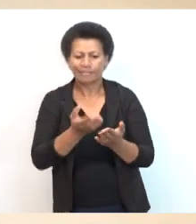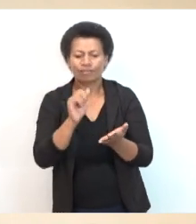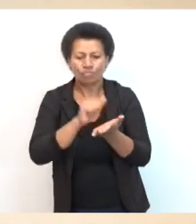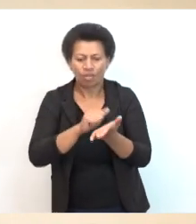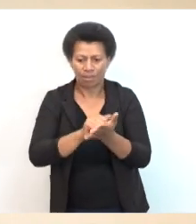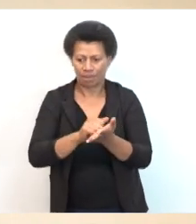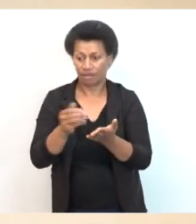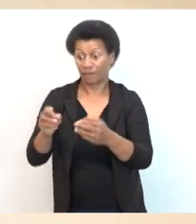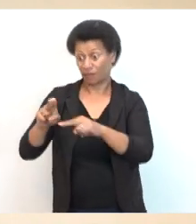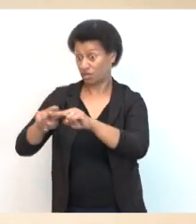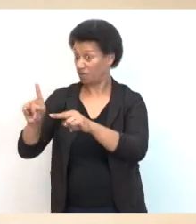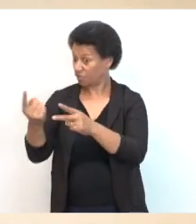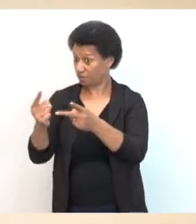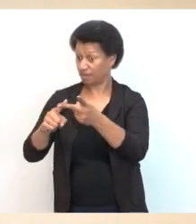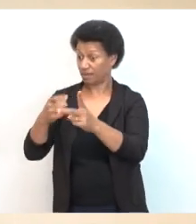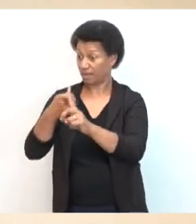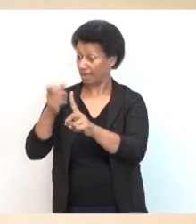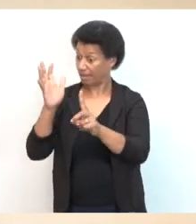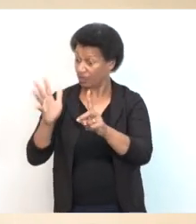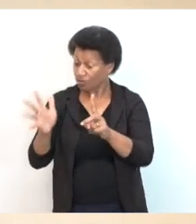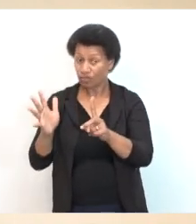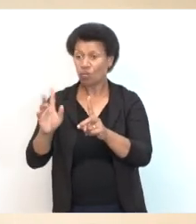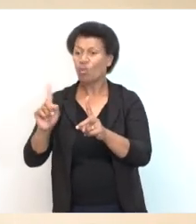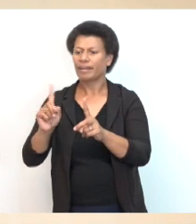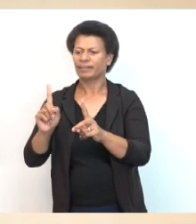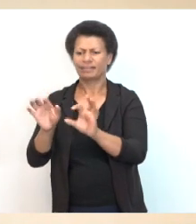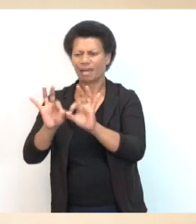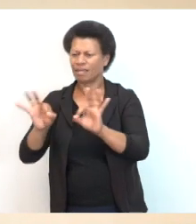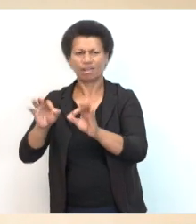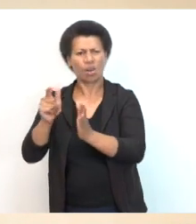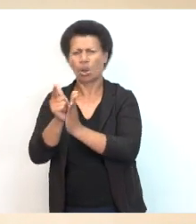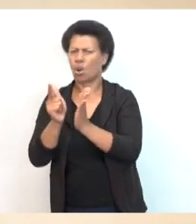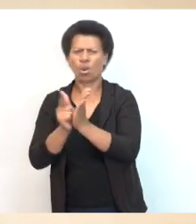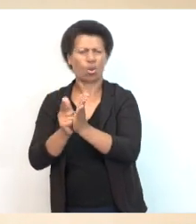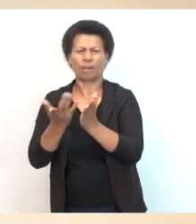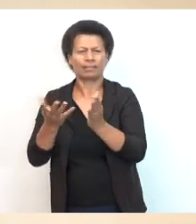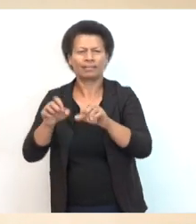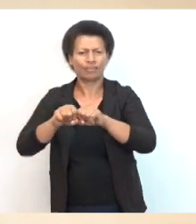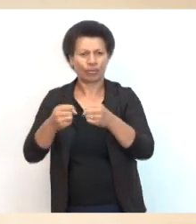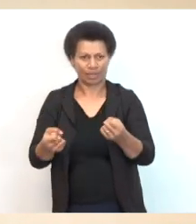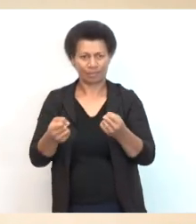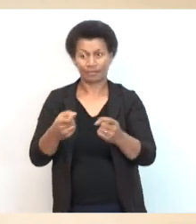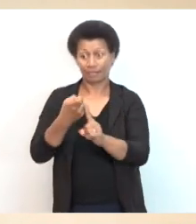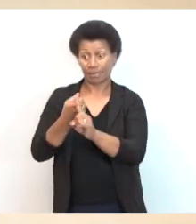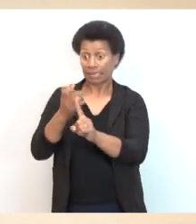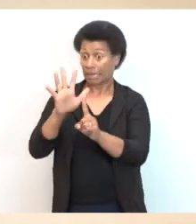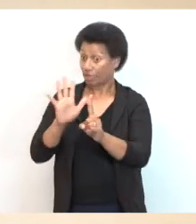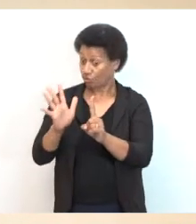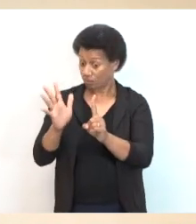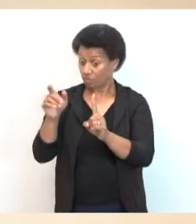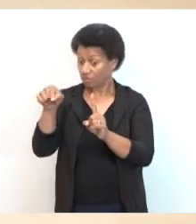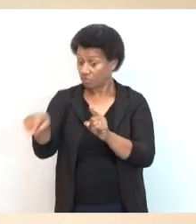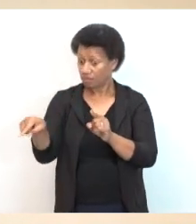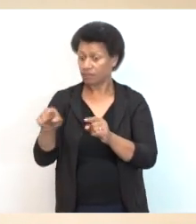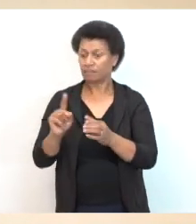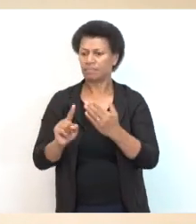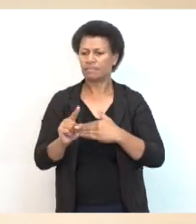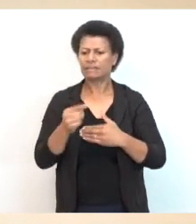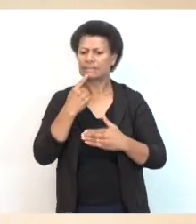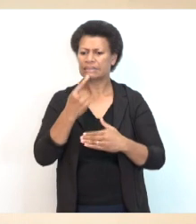Mr. Qayyum, and no law was broken. On the separation of powers, Mr. Qayyum tries to lecture the nation on the doctrine